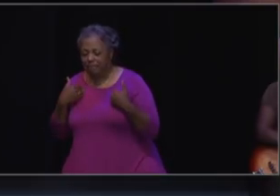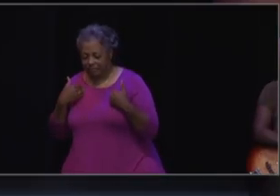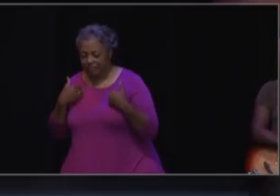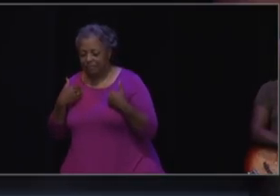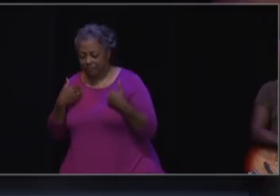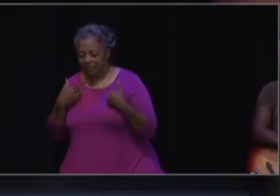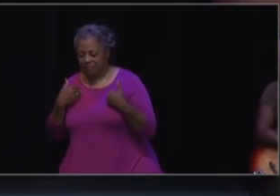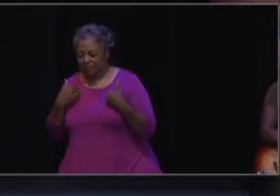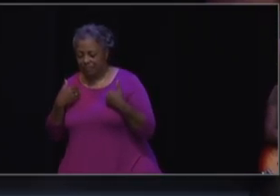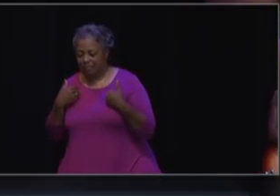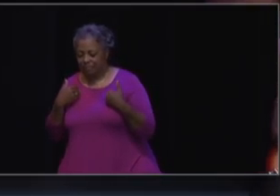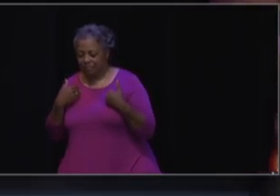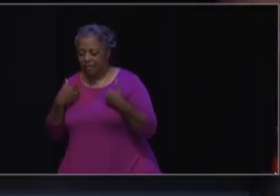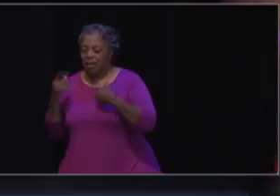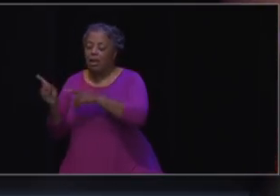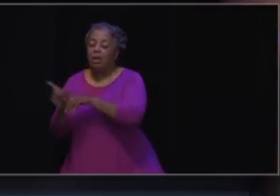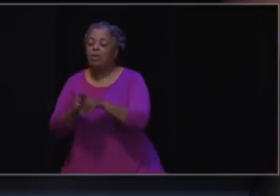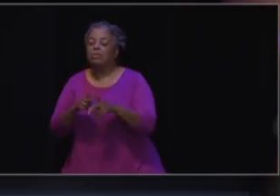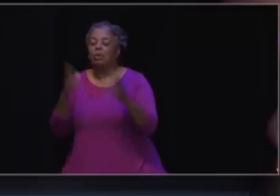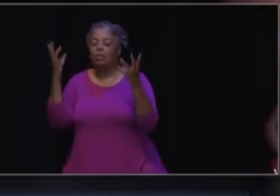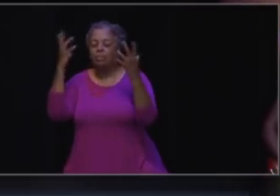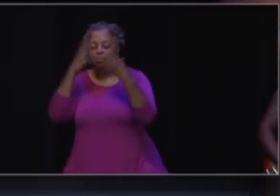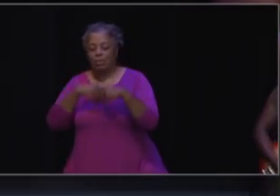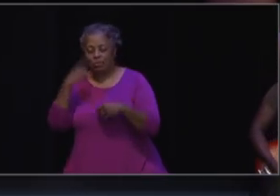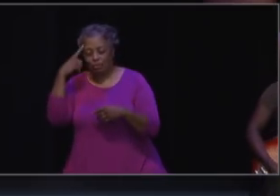And that's your beautiful dream.